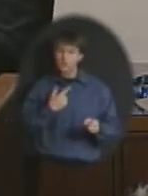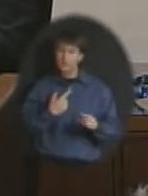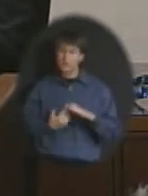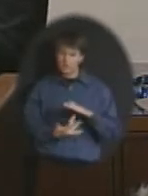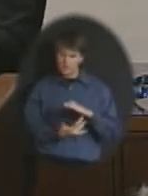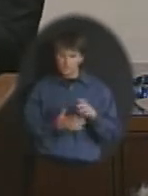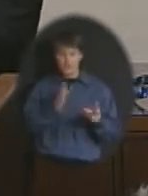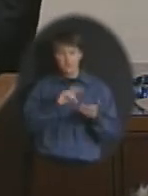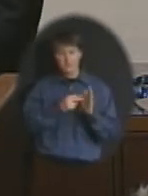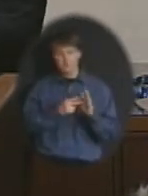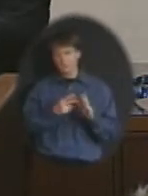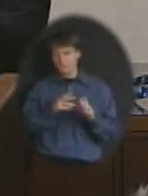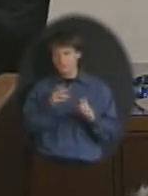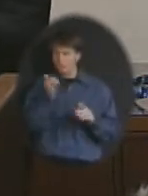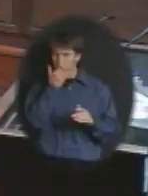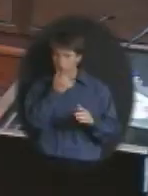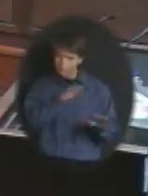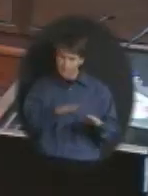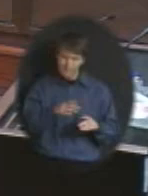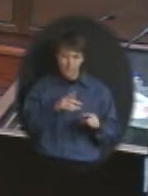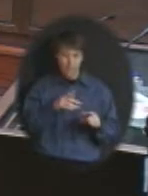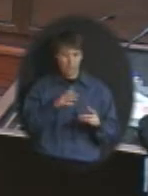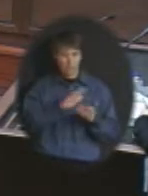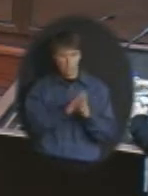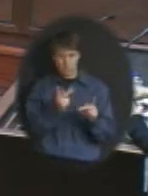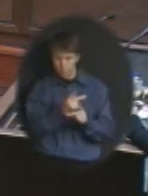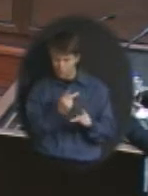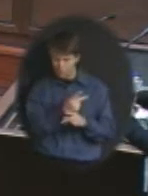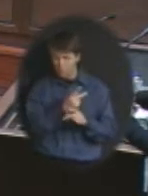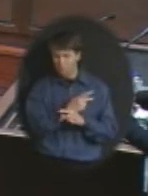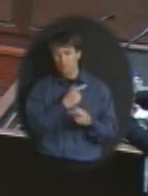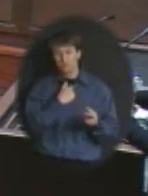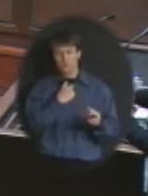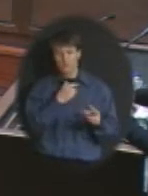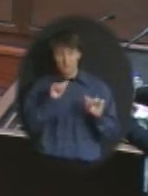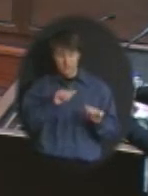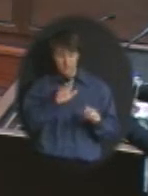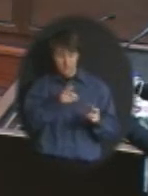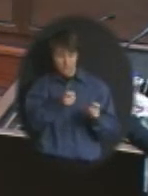inappropriate behavior, the ability to manage those emotional responses to punishment.